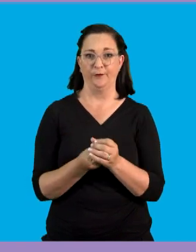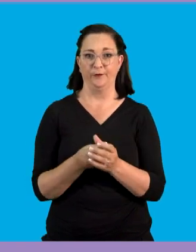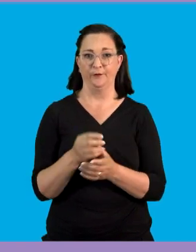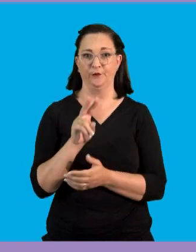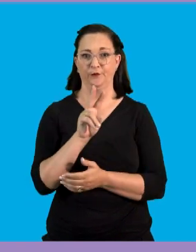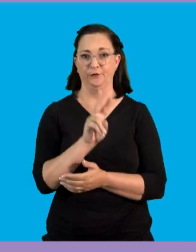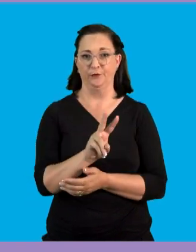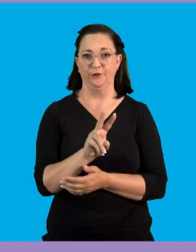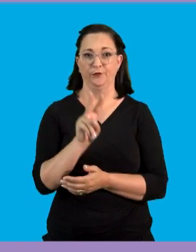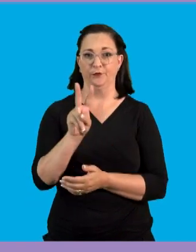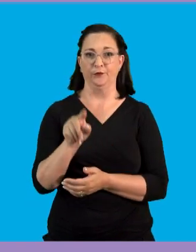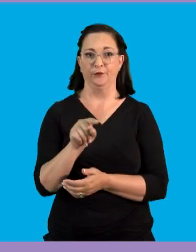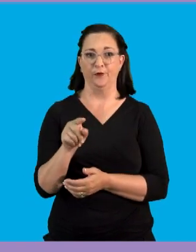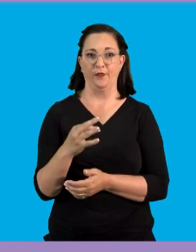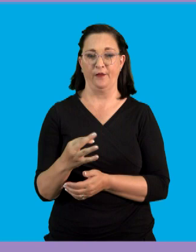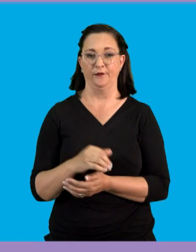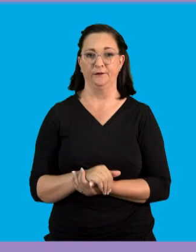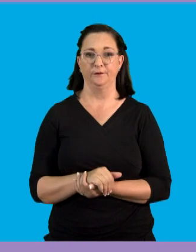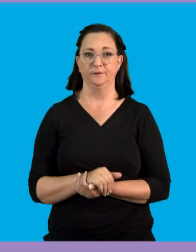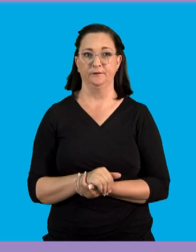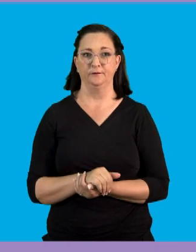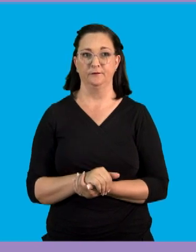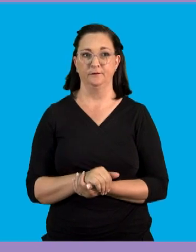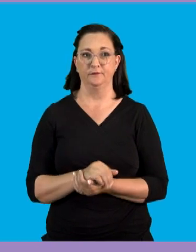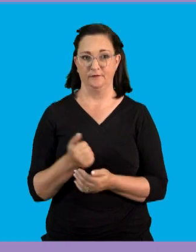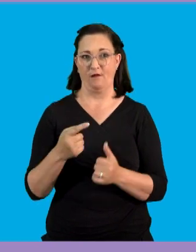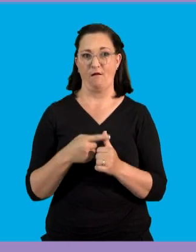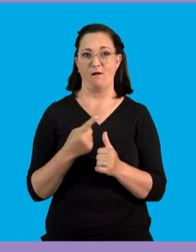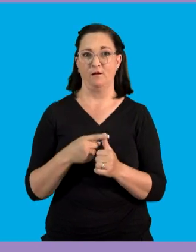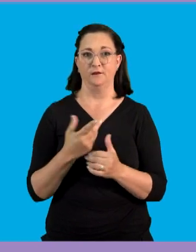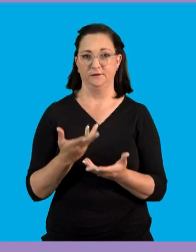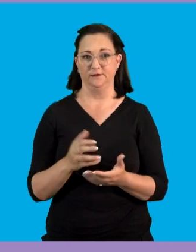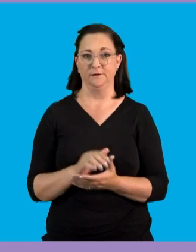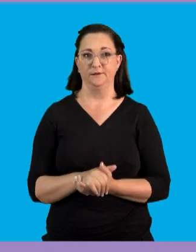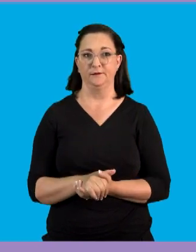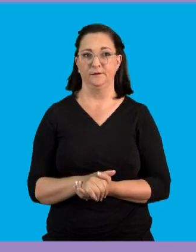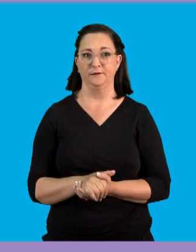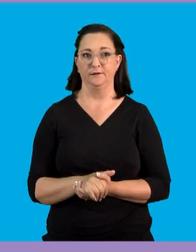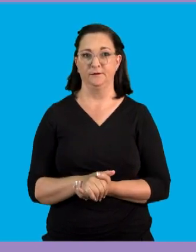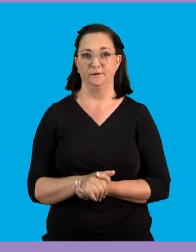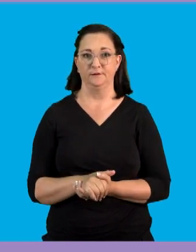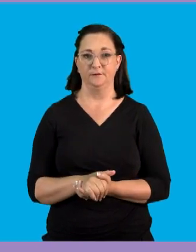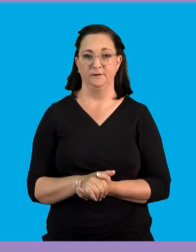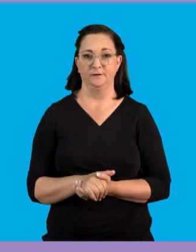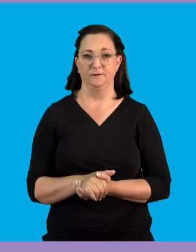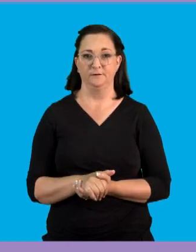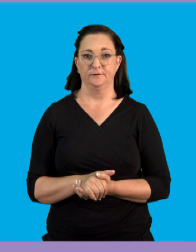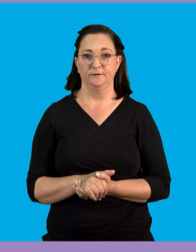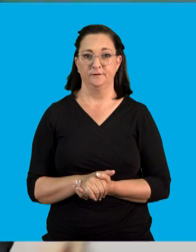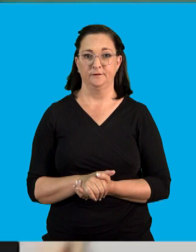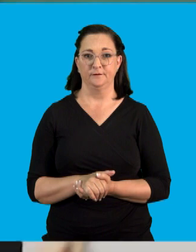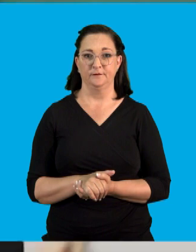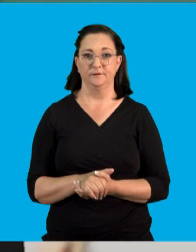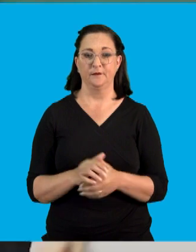as 2 and 2/3. And that is our answer for that